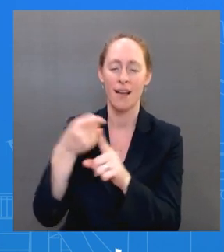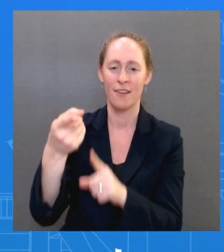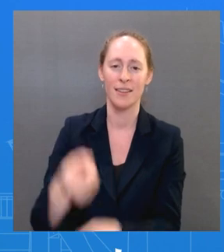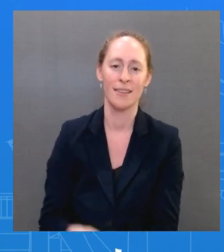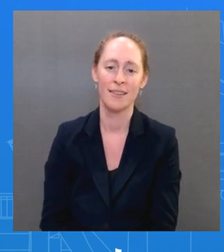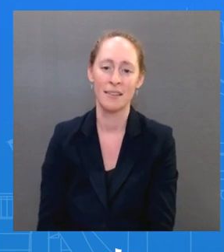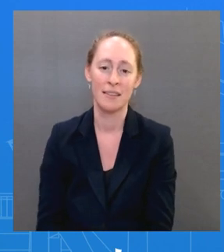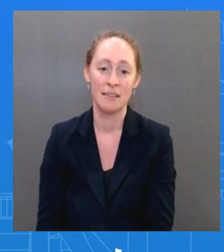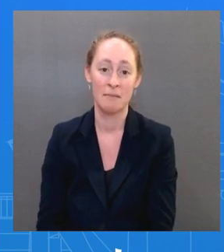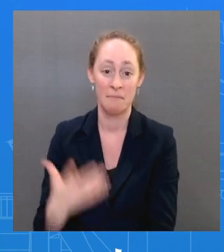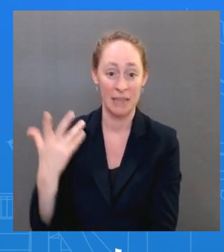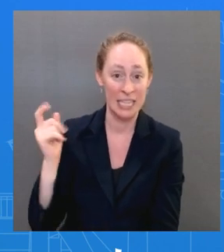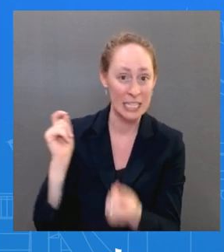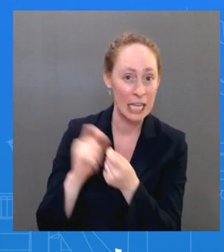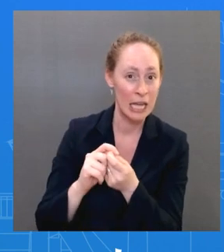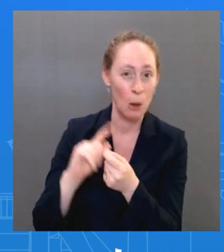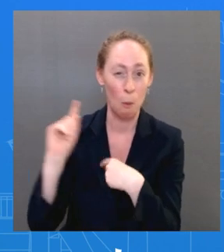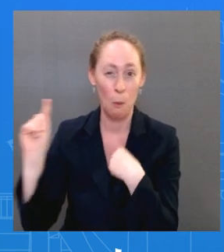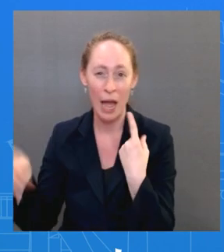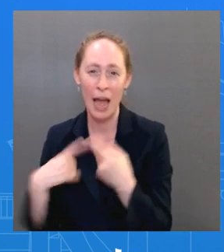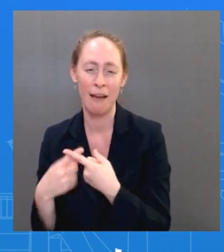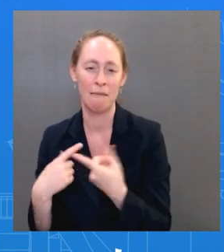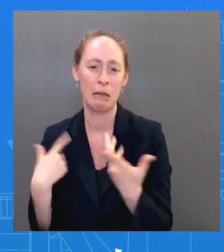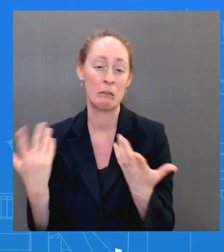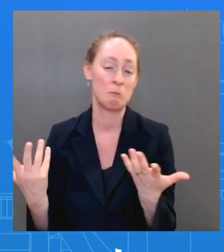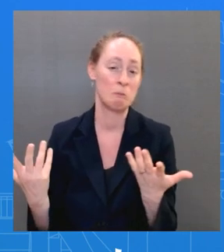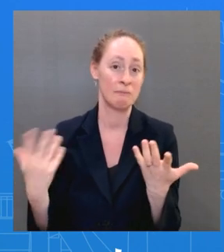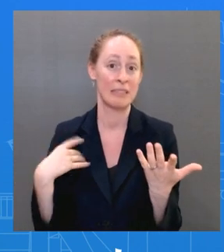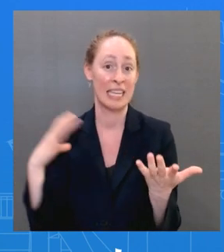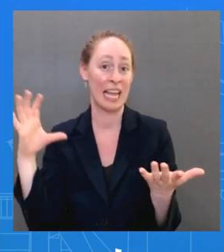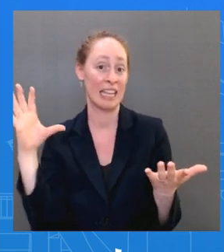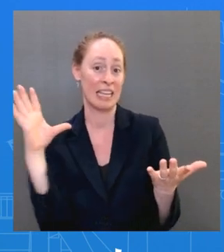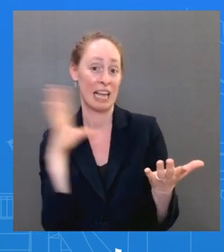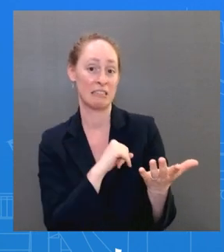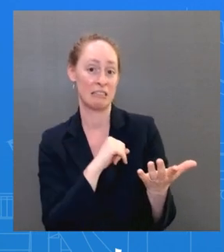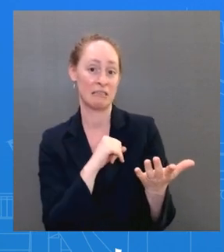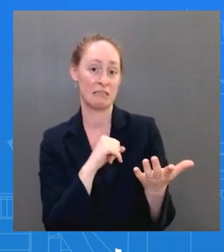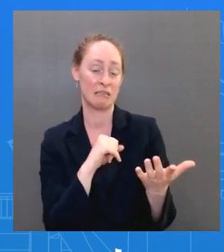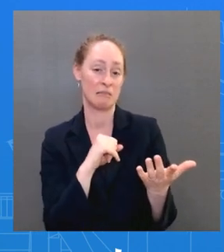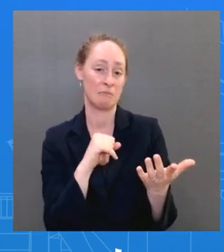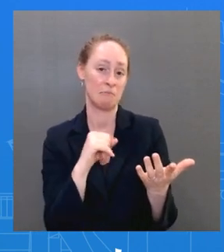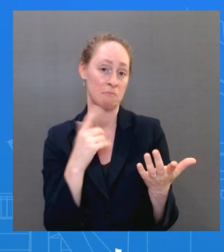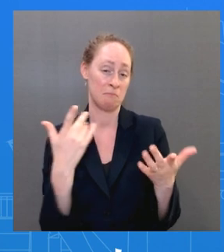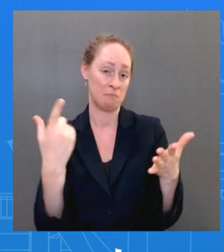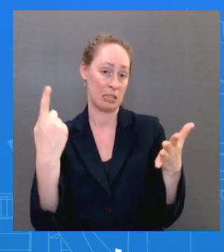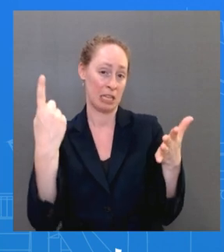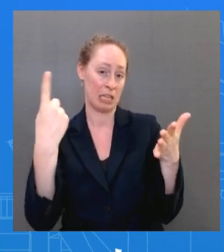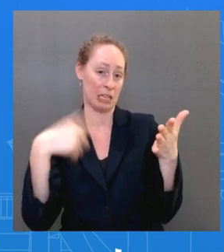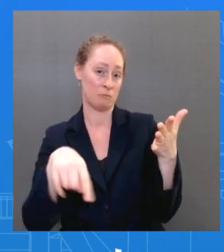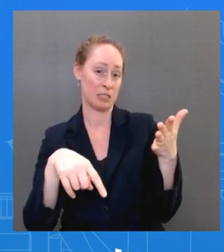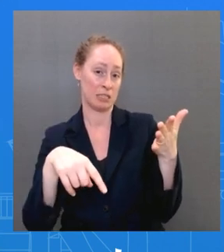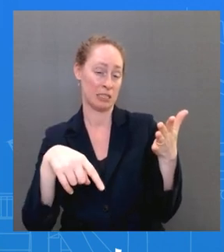it's going to be faster than a week, but we will see. My hope is early next week sometime. Thanks, Karine.